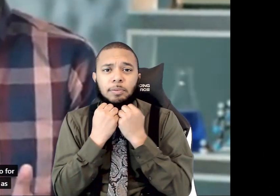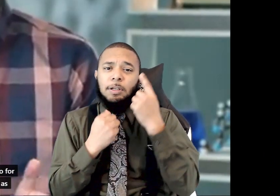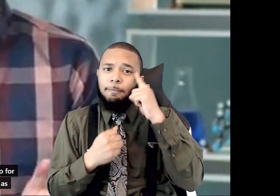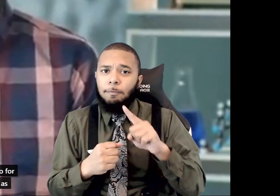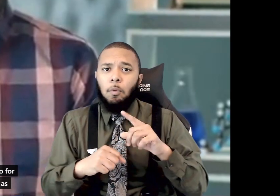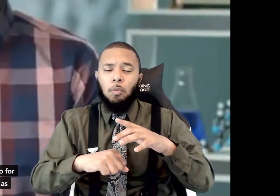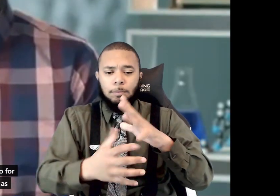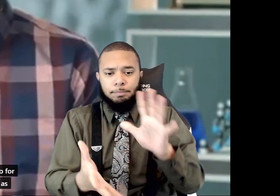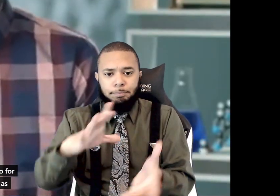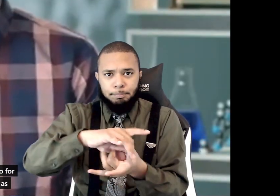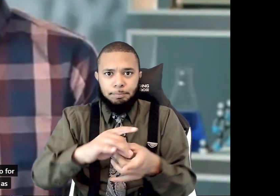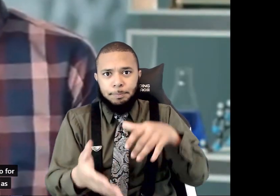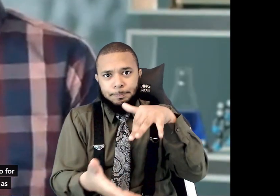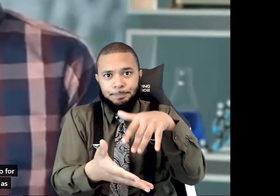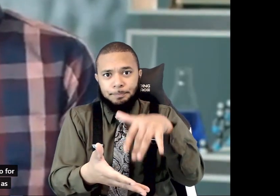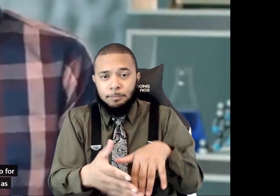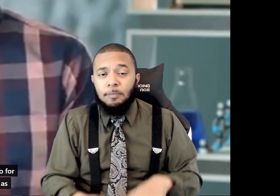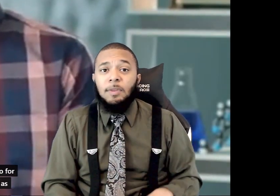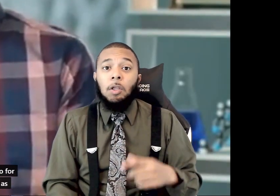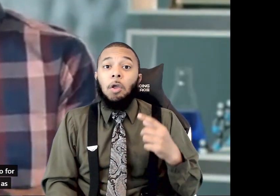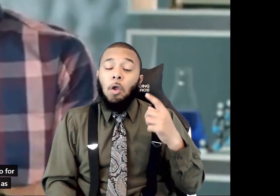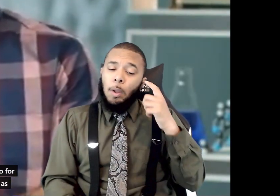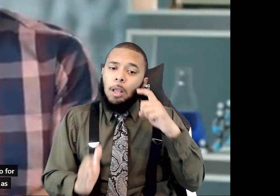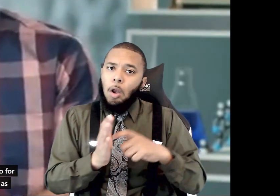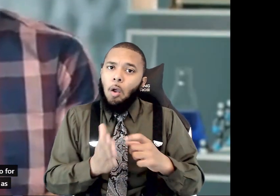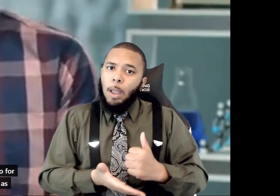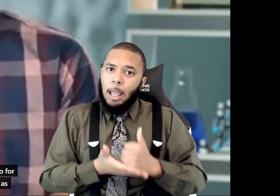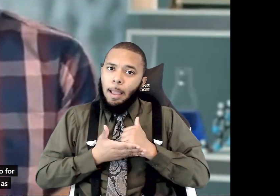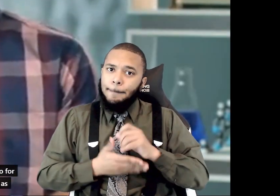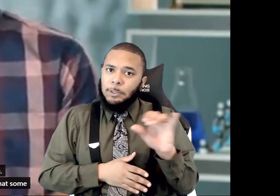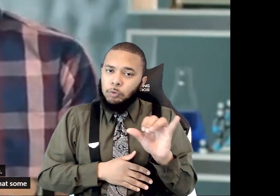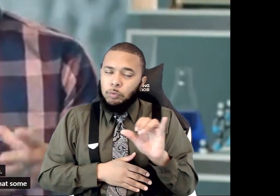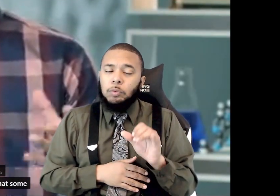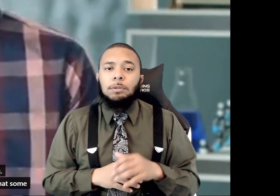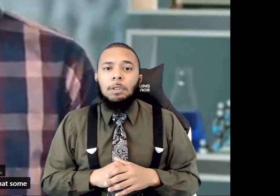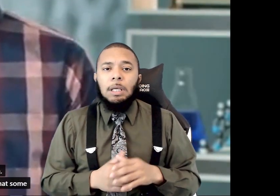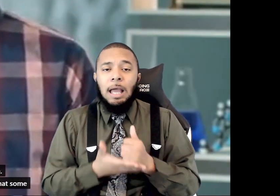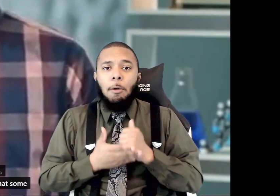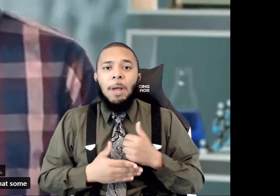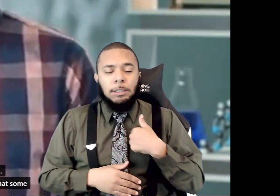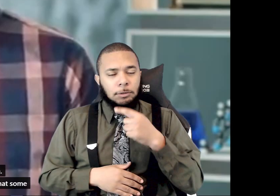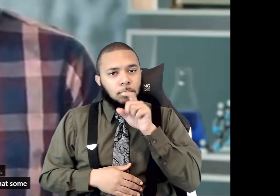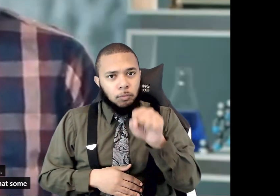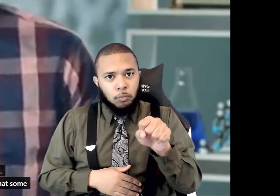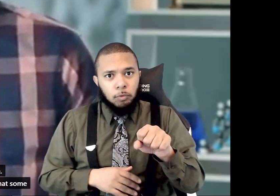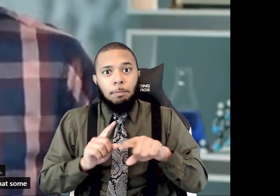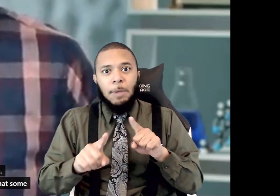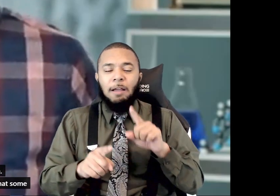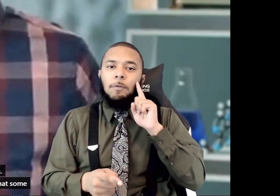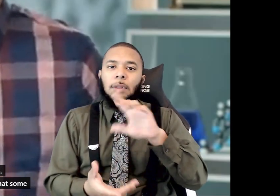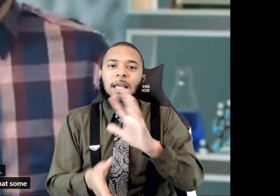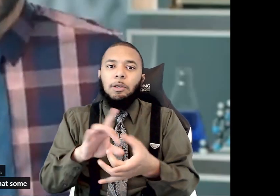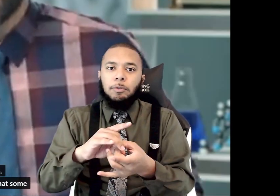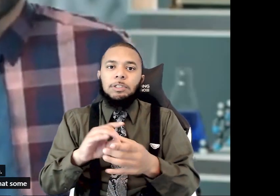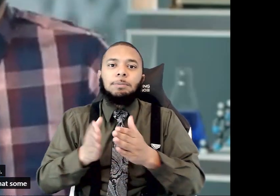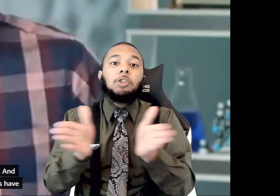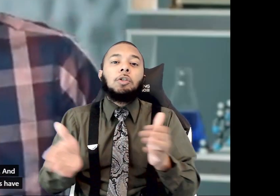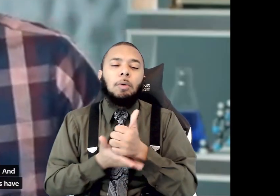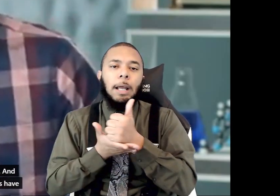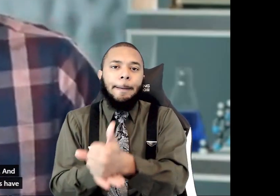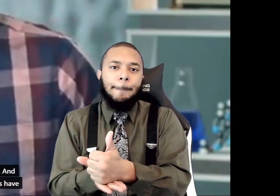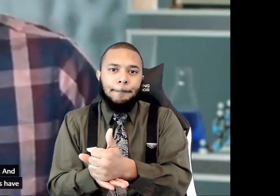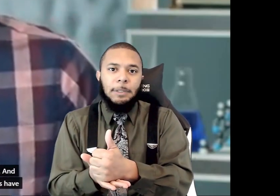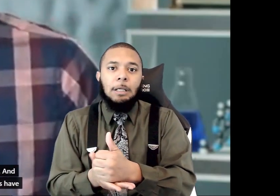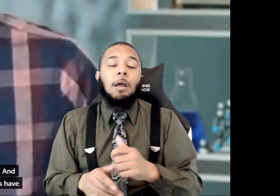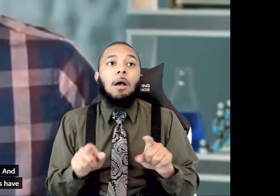seen what it can do for us, not just as humans, but as the ecosystem as a whole. And then we've also discussed what some of those